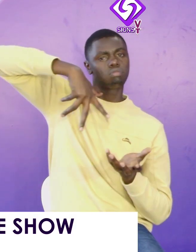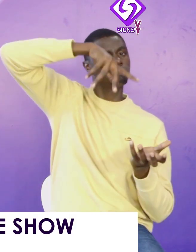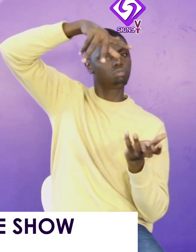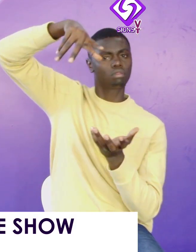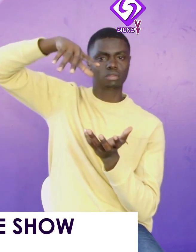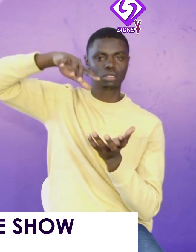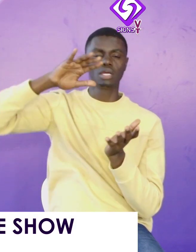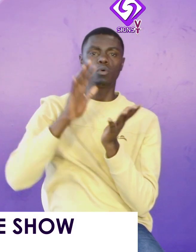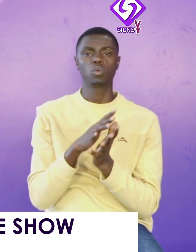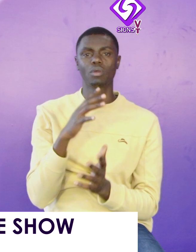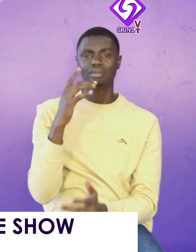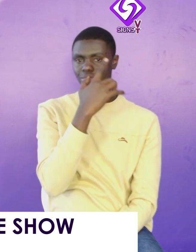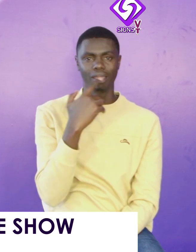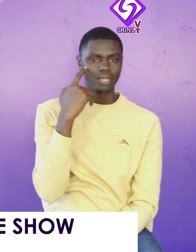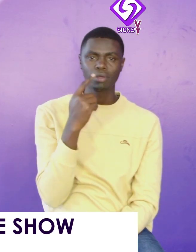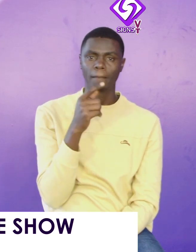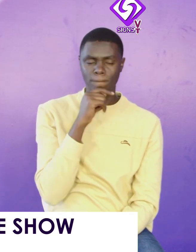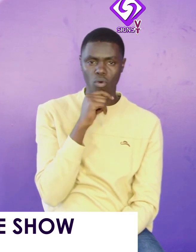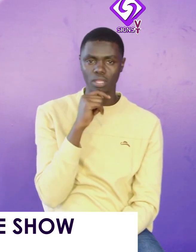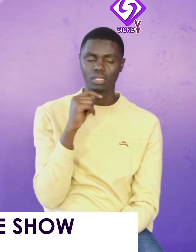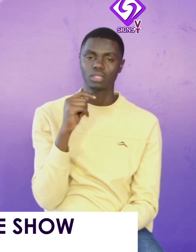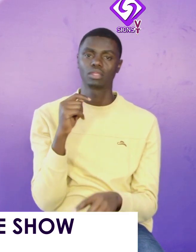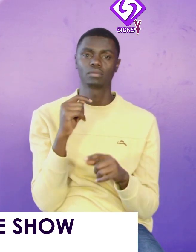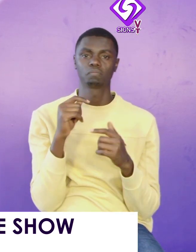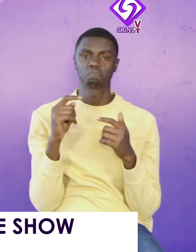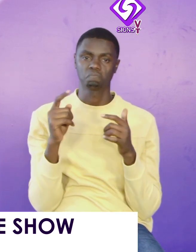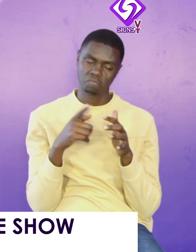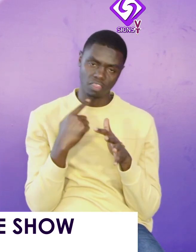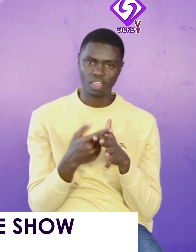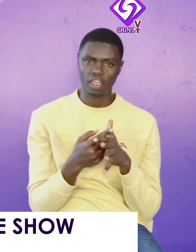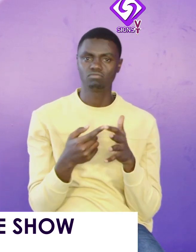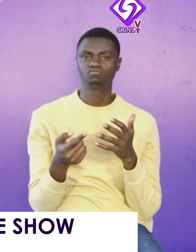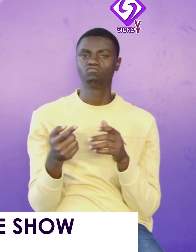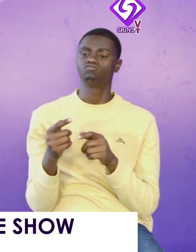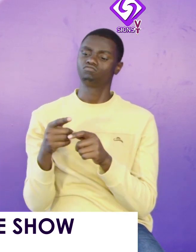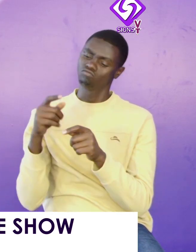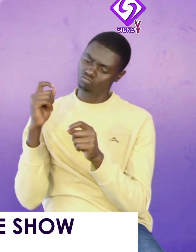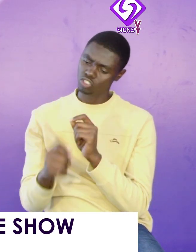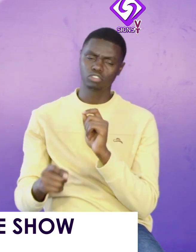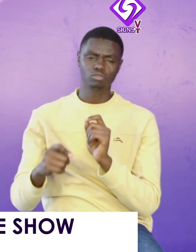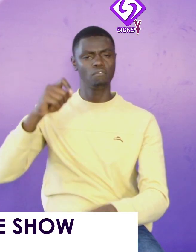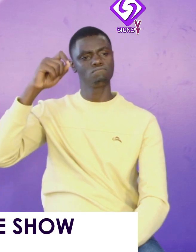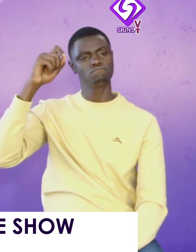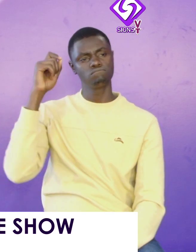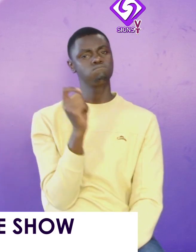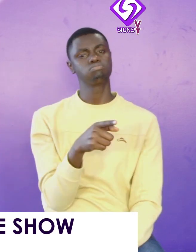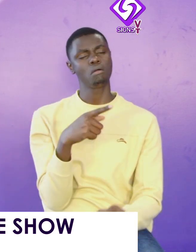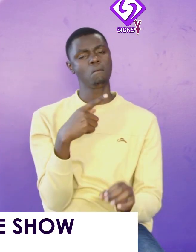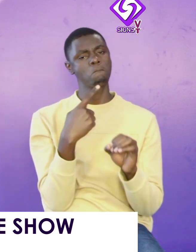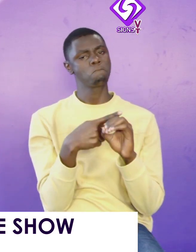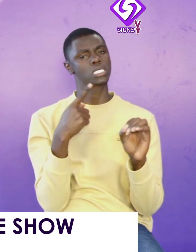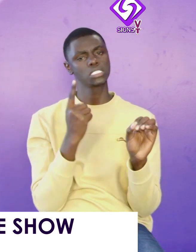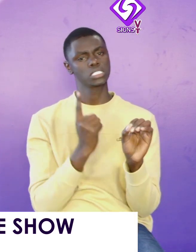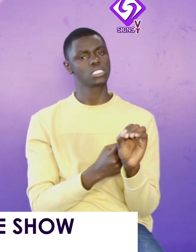a handsome baby boy. Unfortunately, she lit a match and the Mercedes